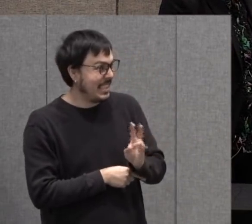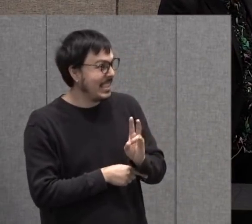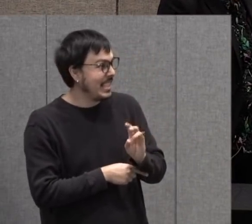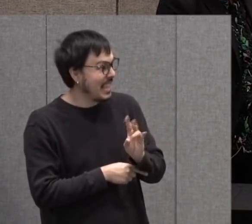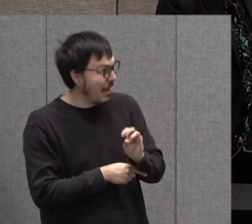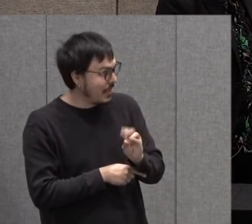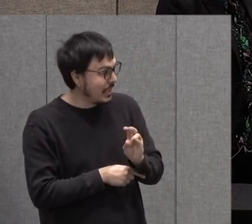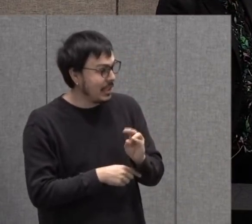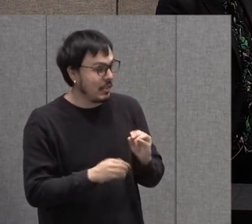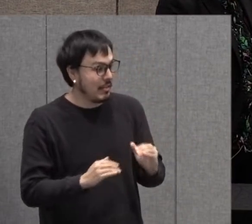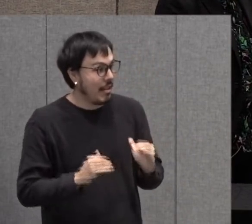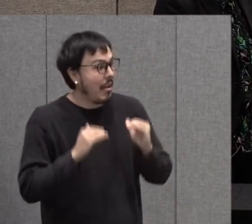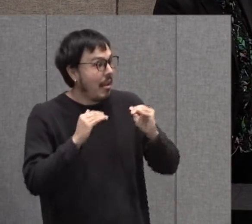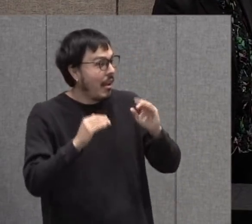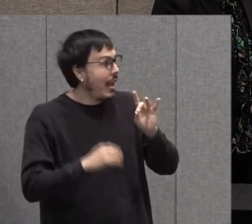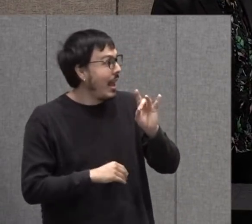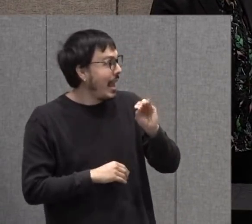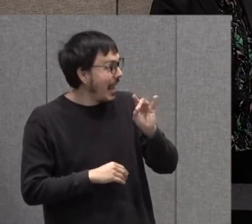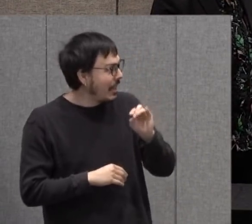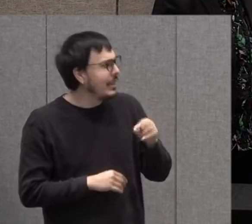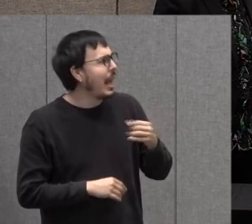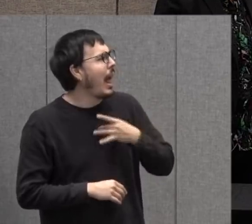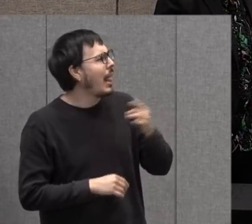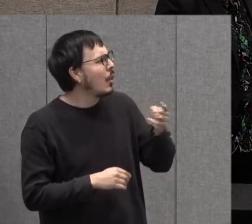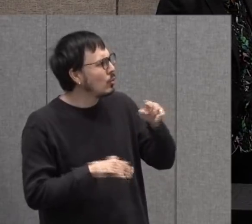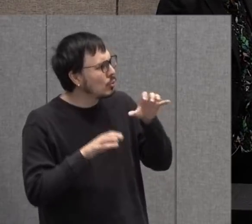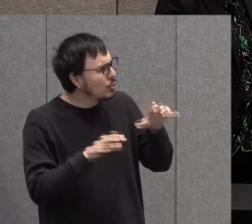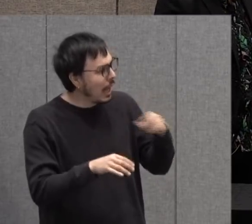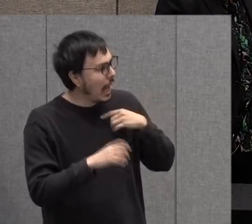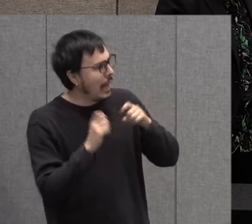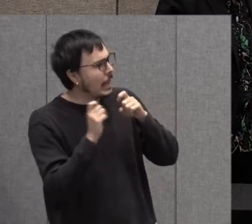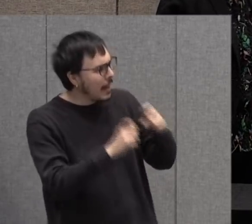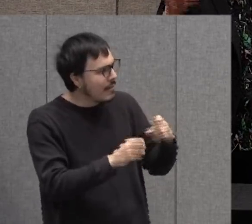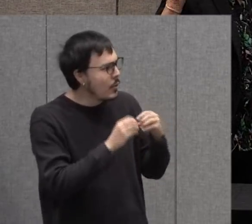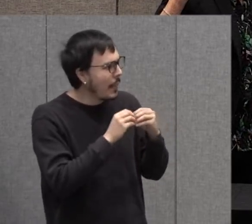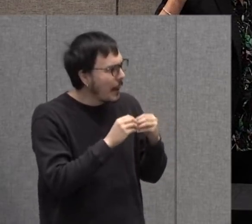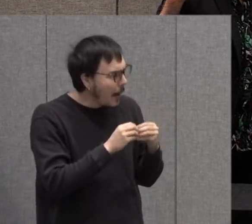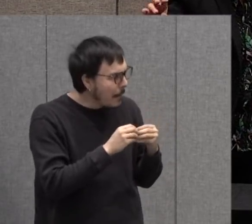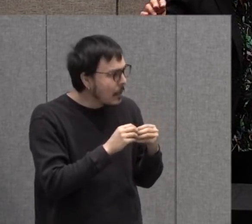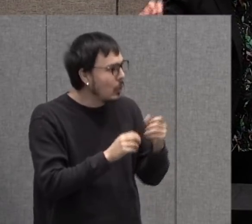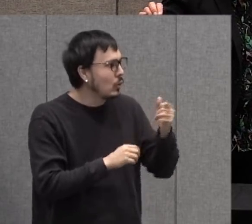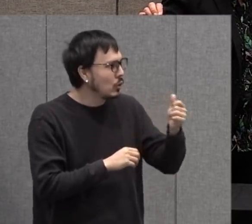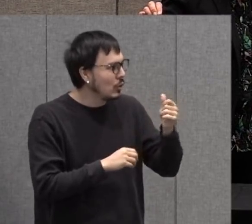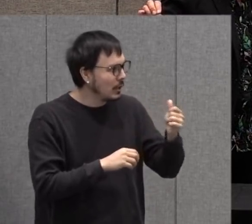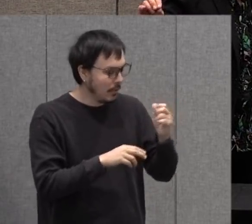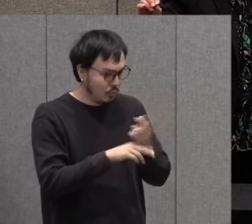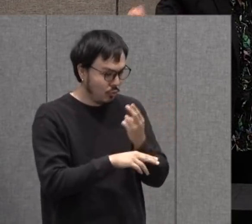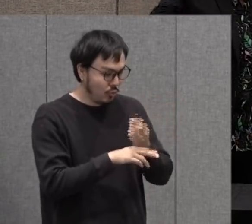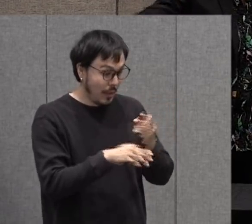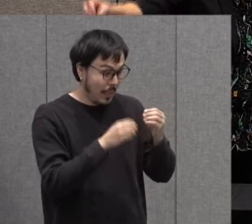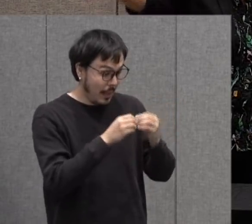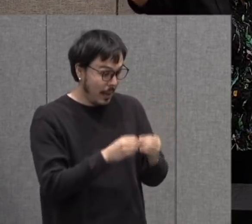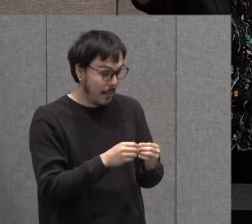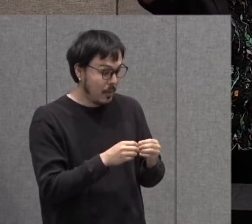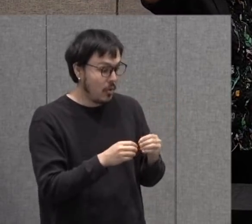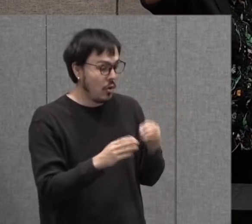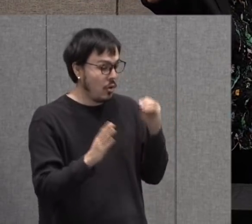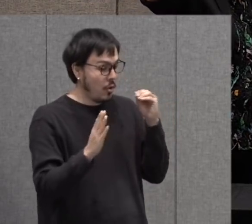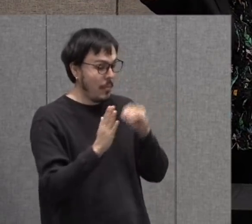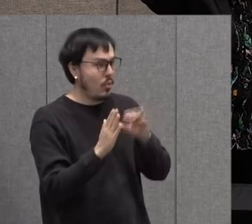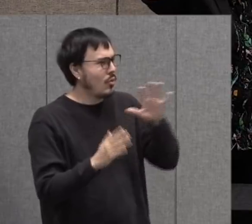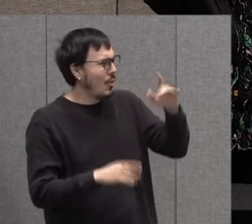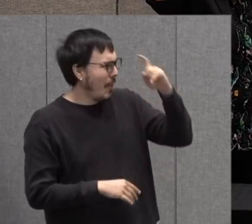You know what I liked about what you did, Miss Abby, is whenever I gave you the number, you took the number and you put it in